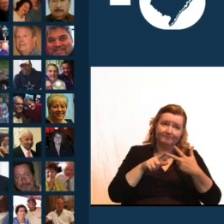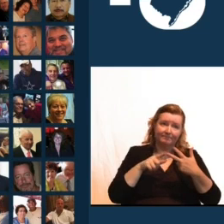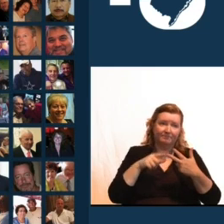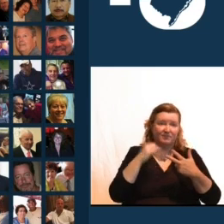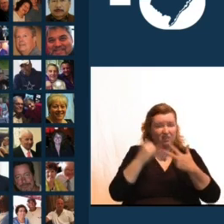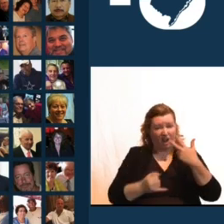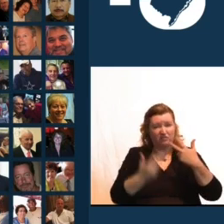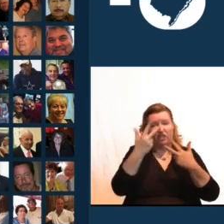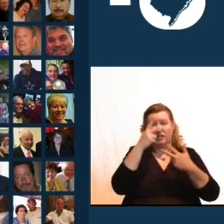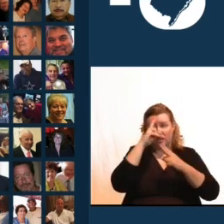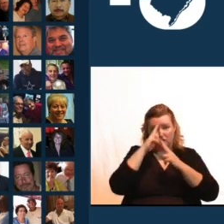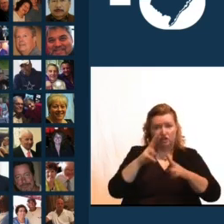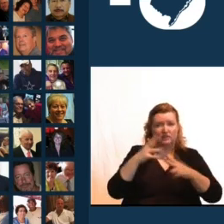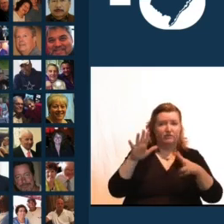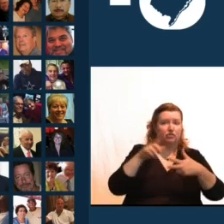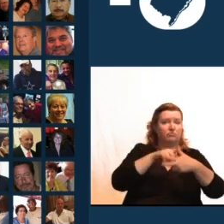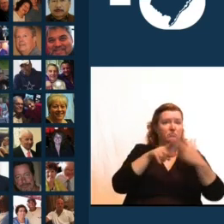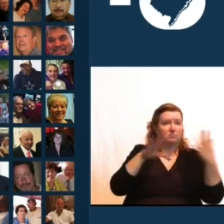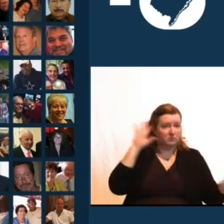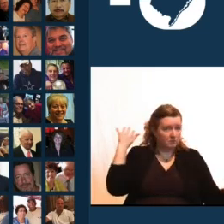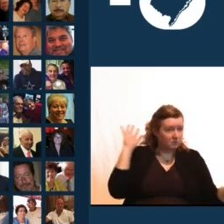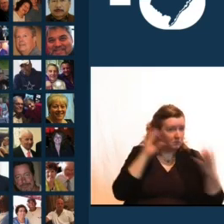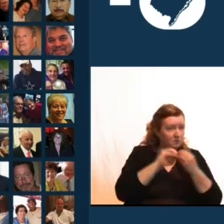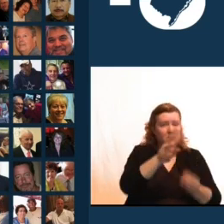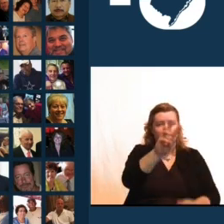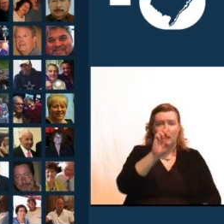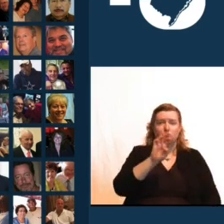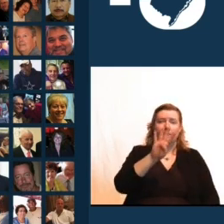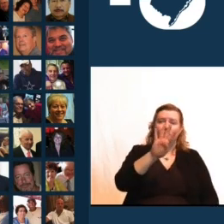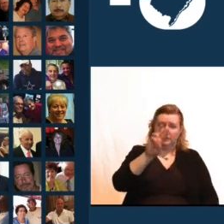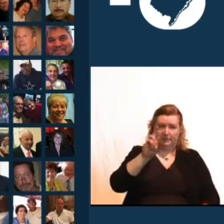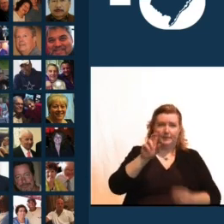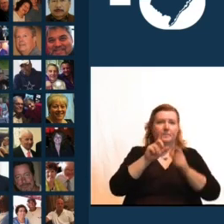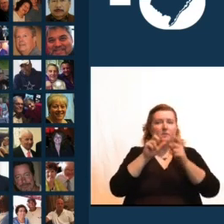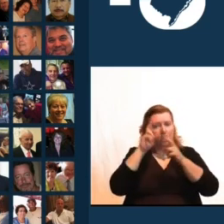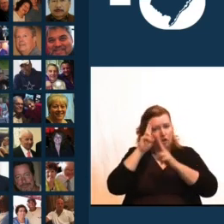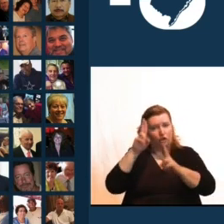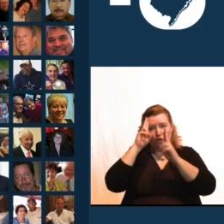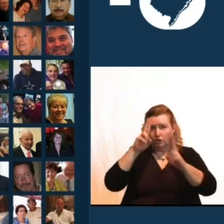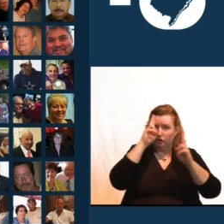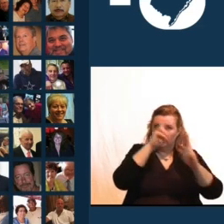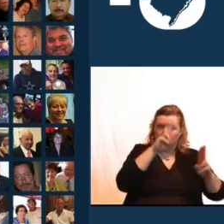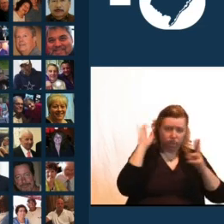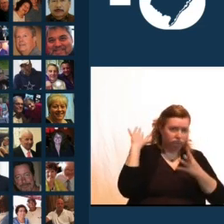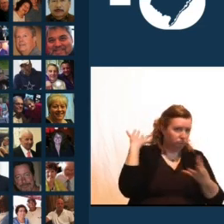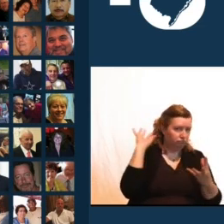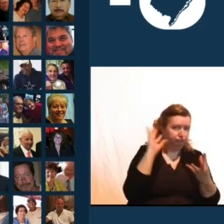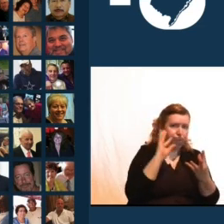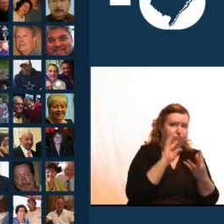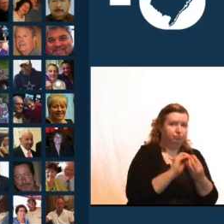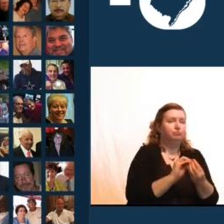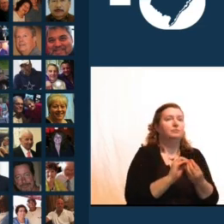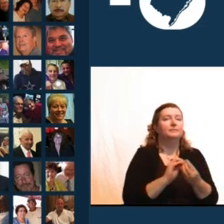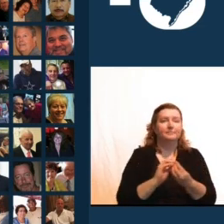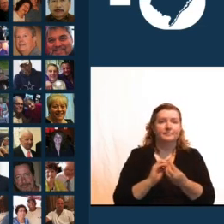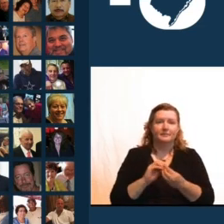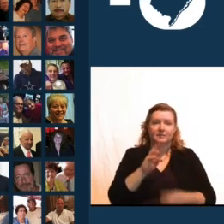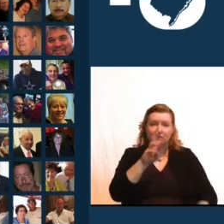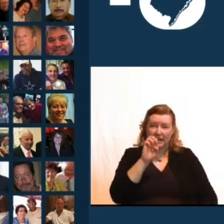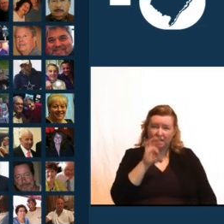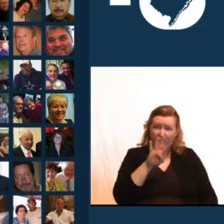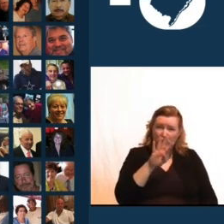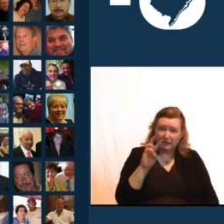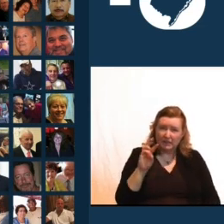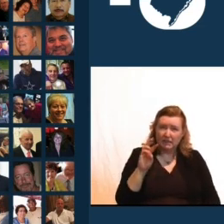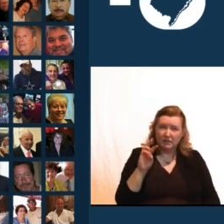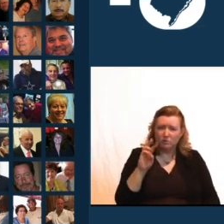small fraction of all those who this virus has taken away. We began our practice of telling their stories when we had